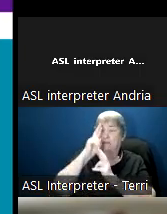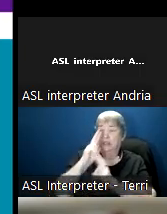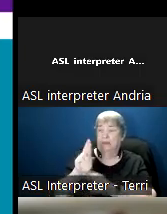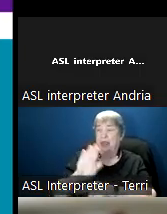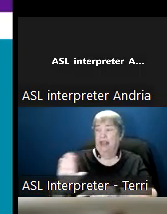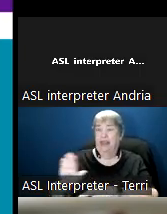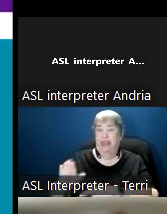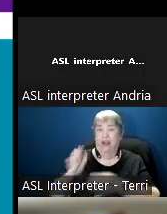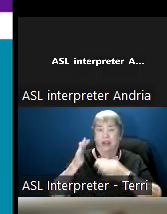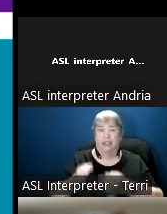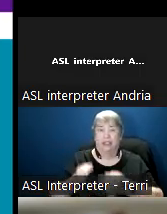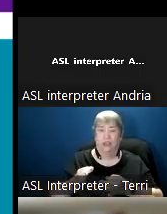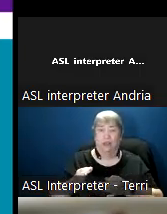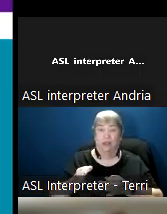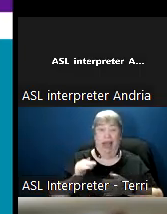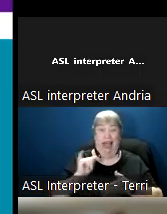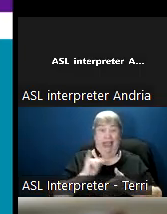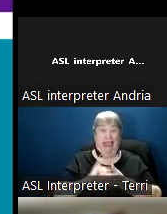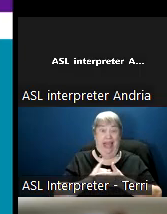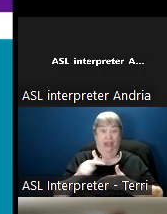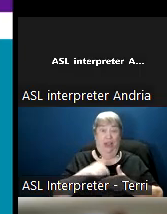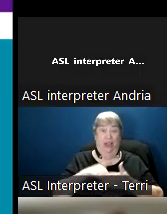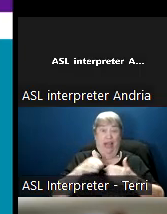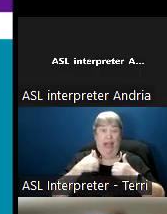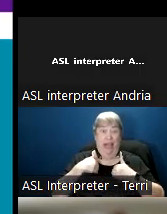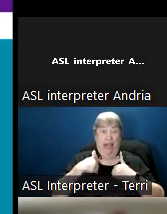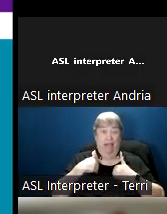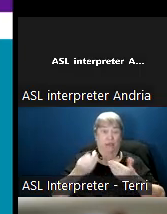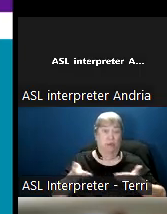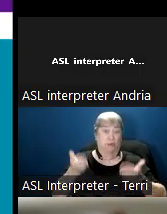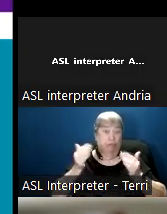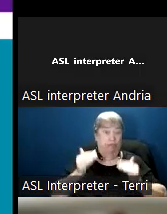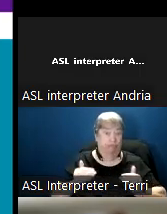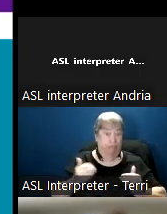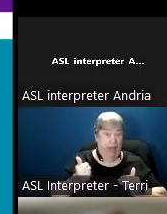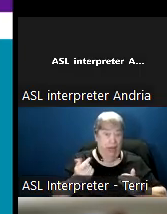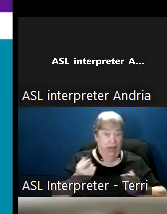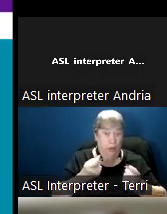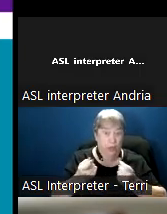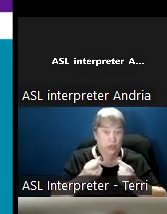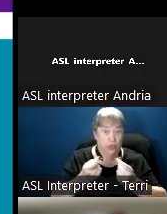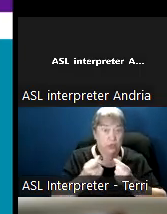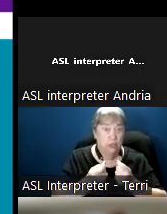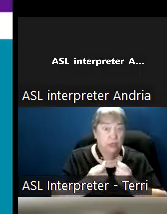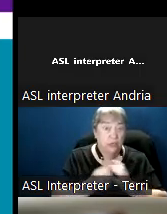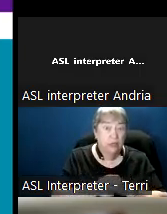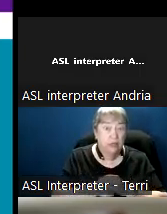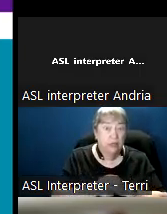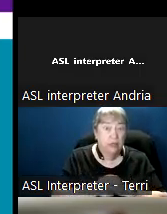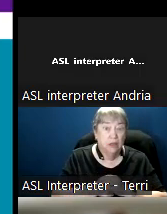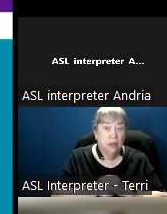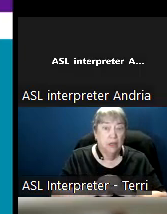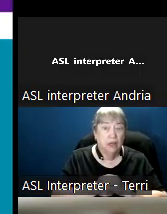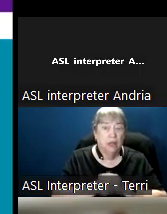today. If we go to the next thing, if there's questions, There is